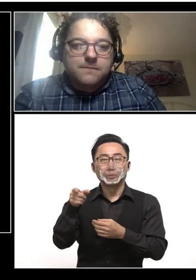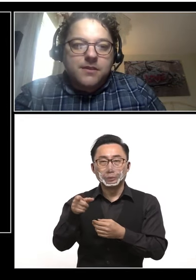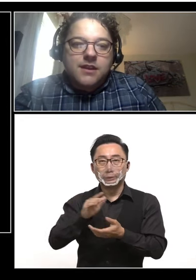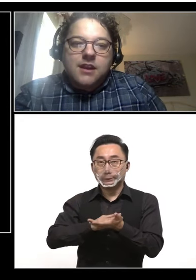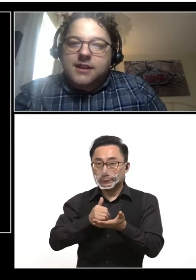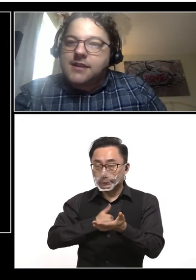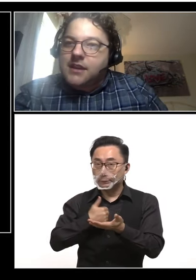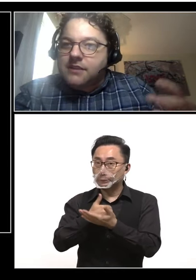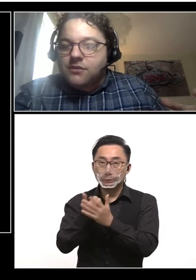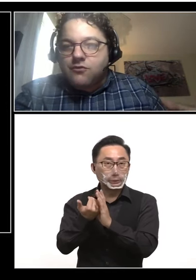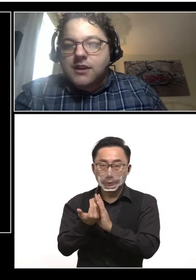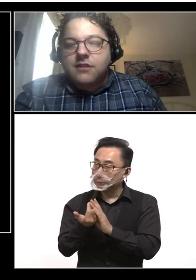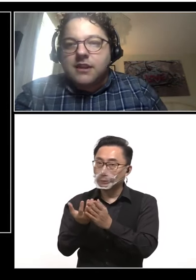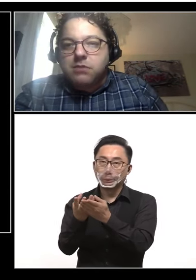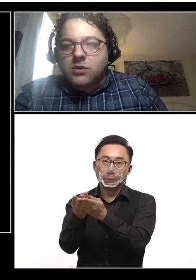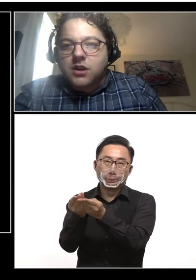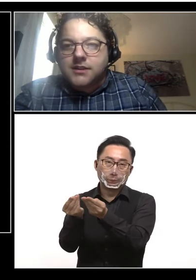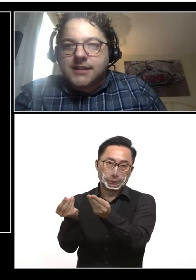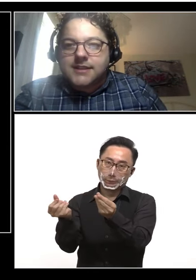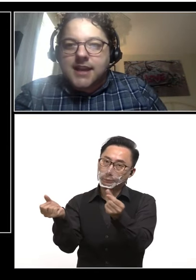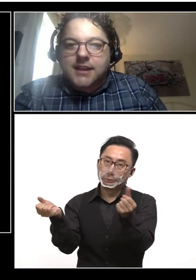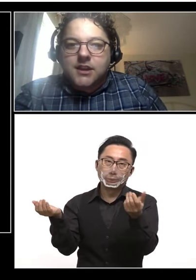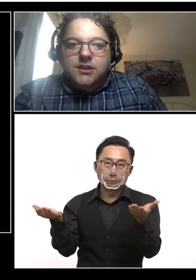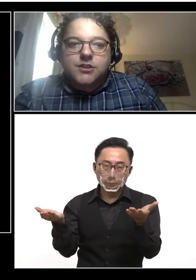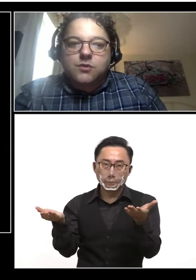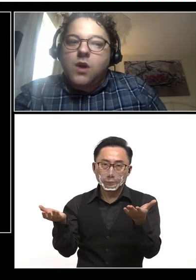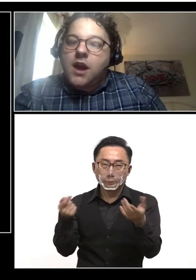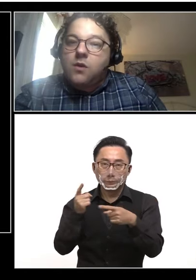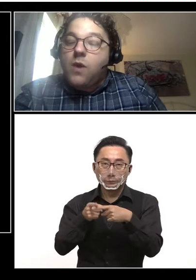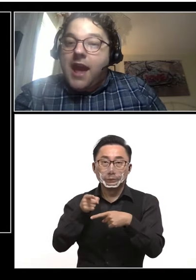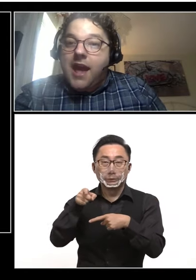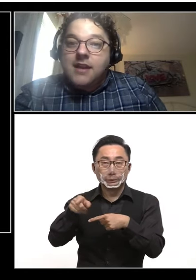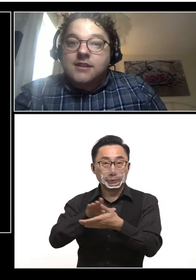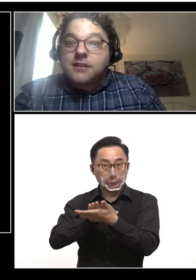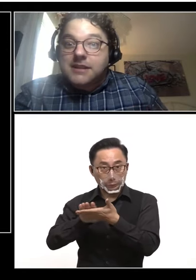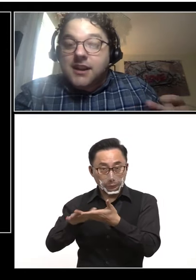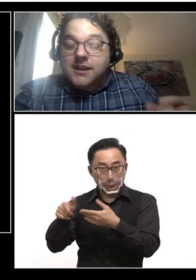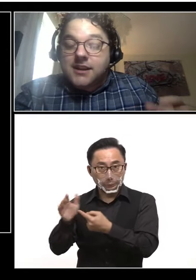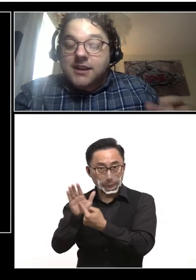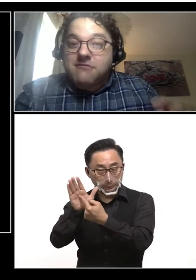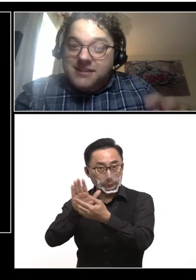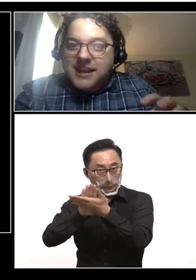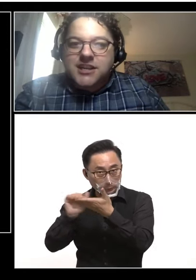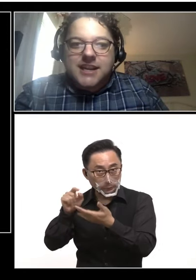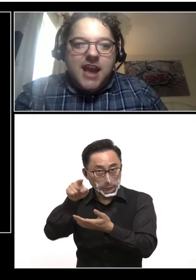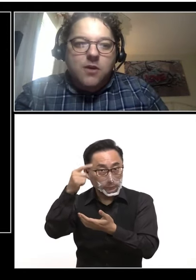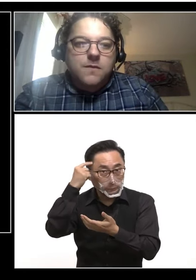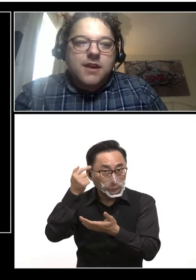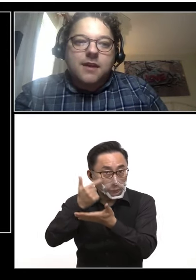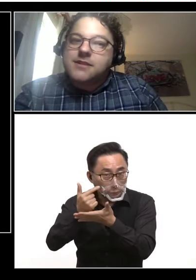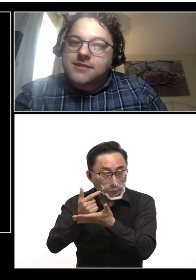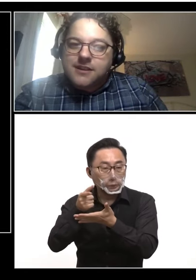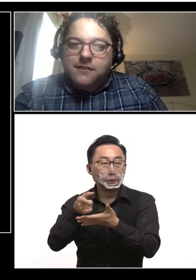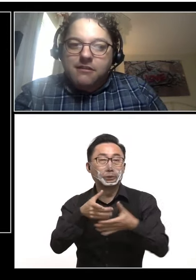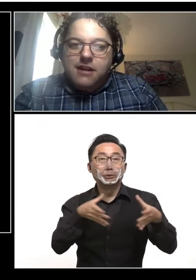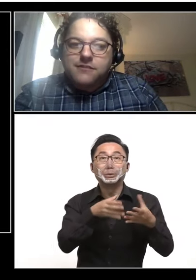well. Like I say, that gives a really, really important context today to where disability arts in Cambodia is actually now,